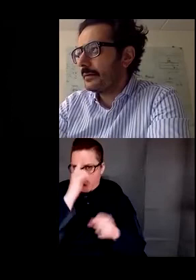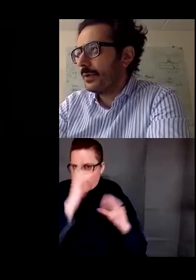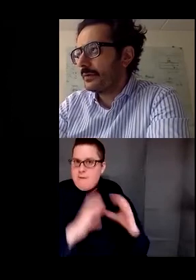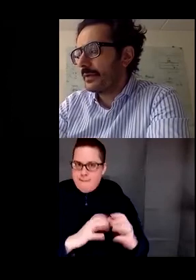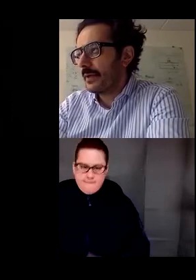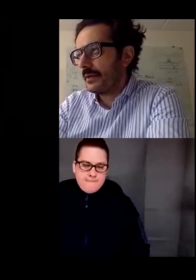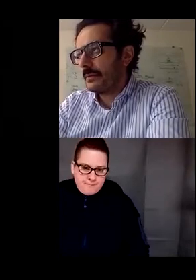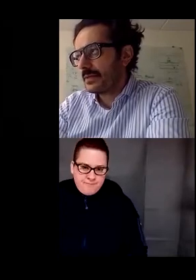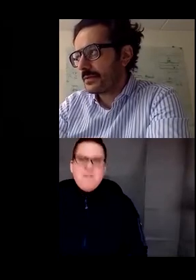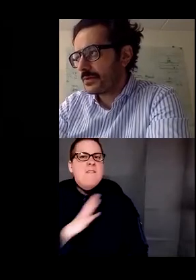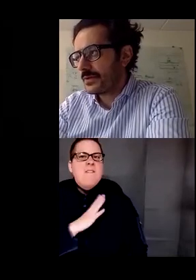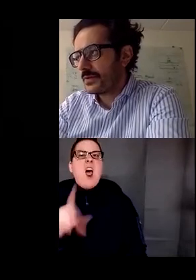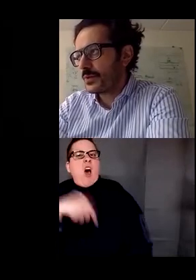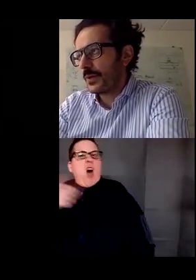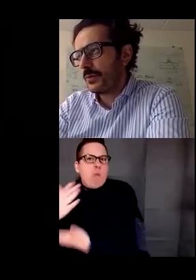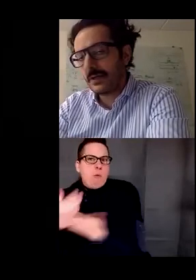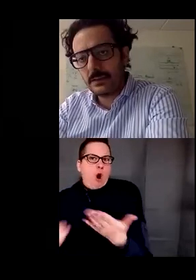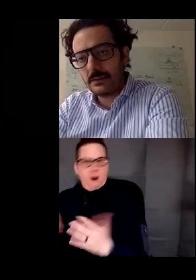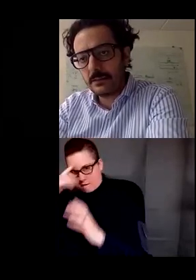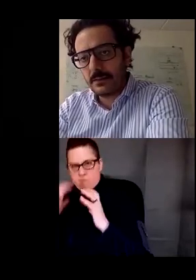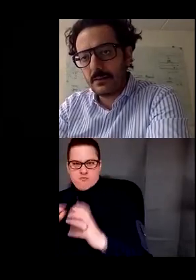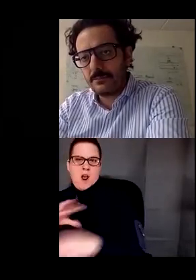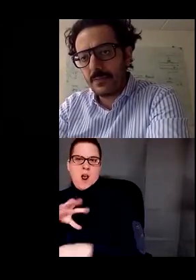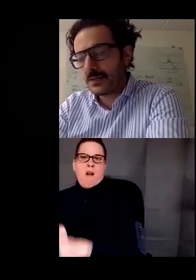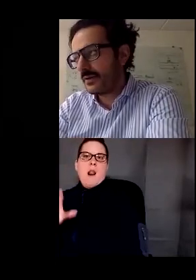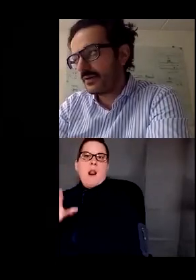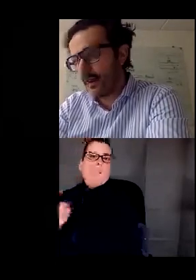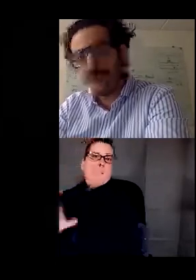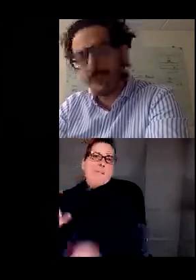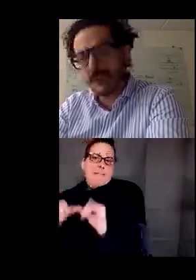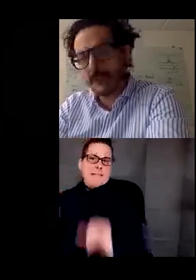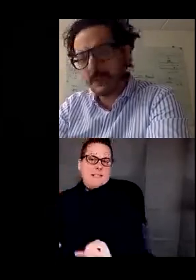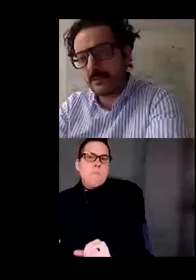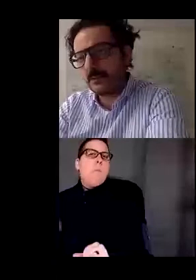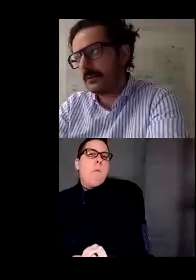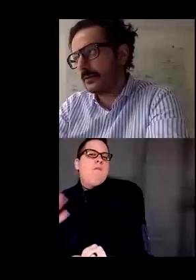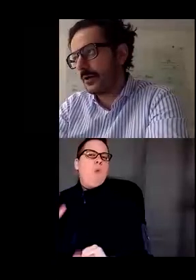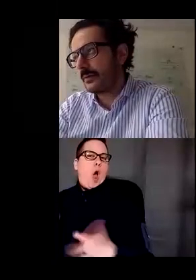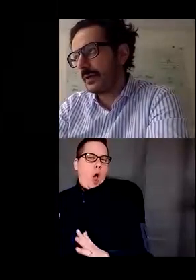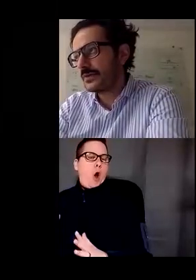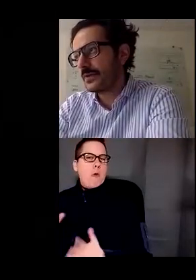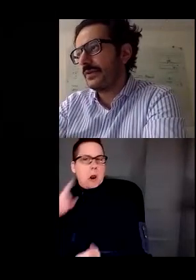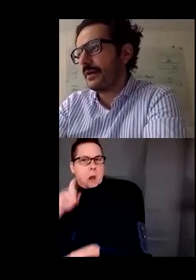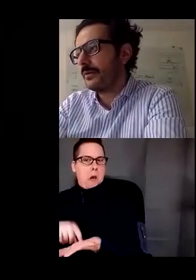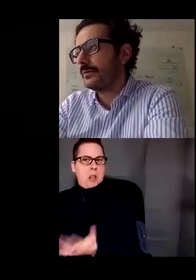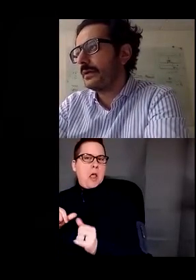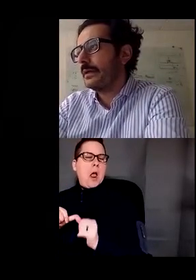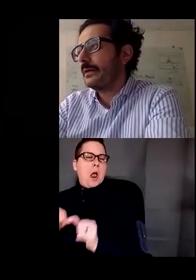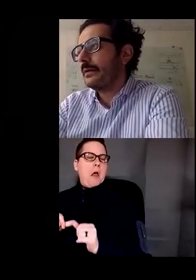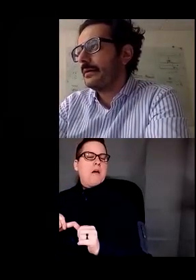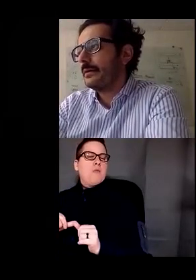And we looked at other limbic structures, which were already actually found to predict chronic pain. So we